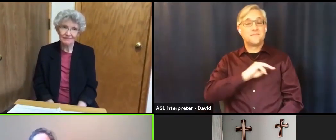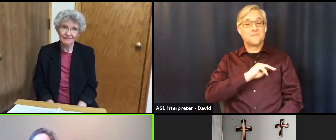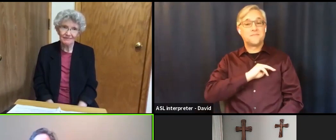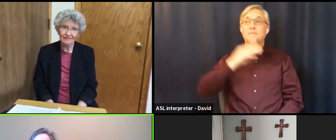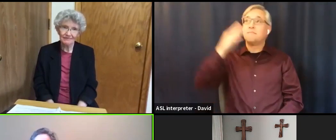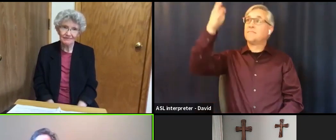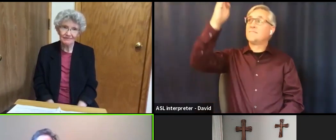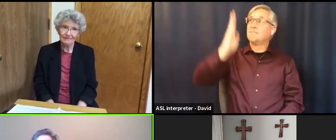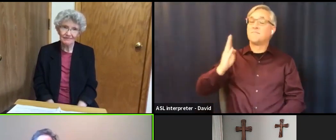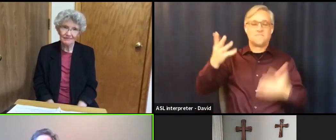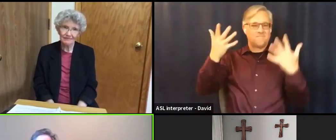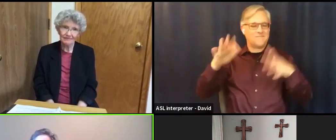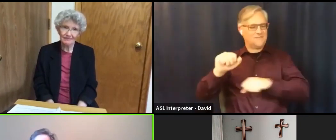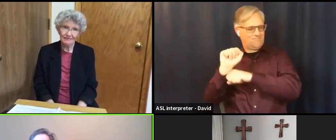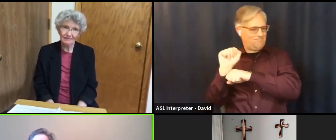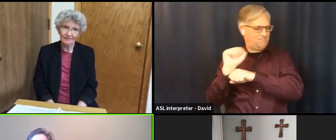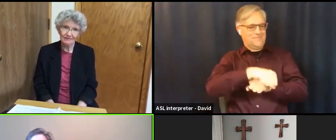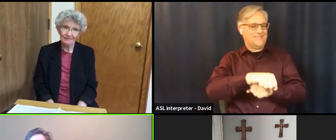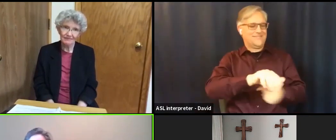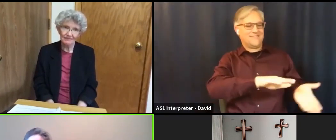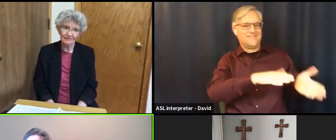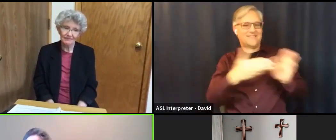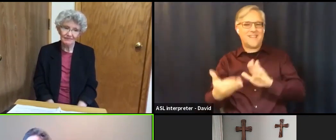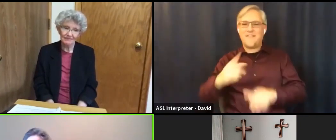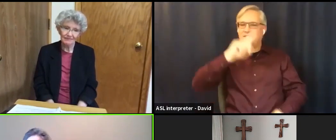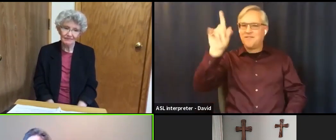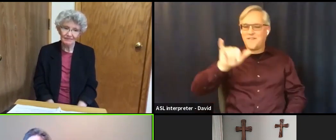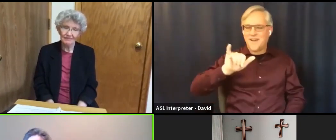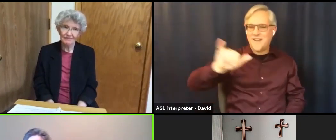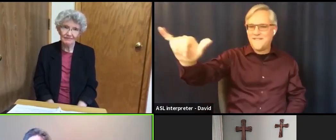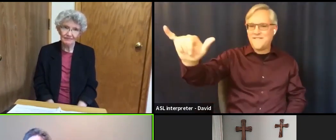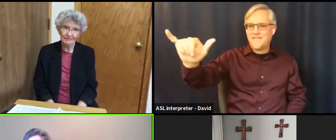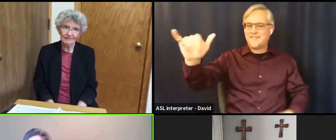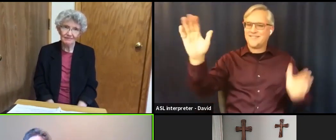God has broken the chains of death forever.